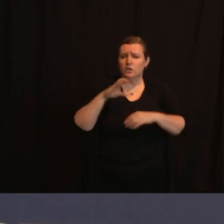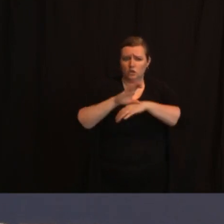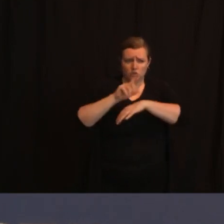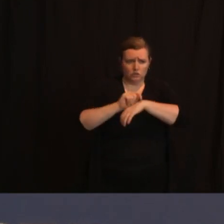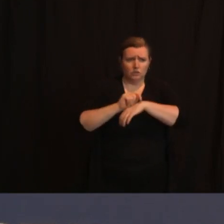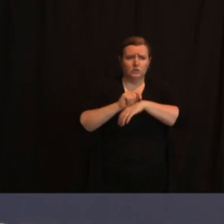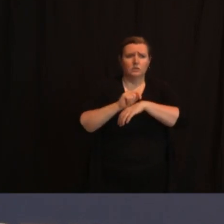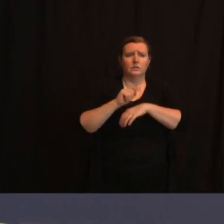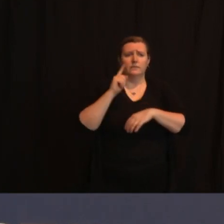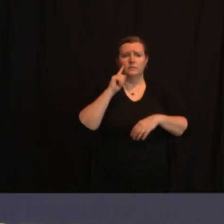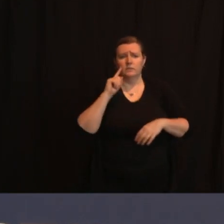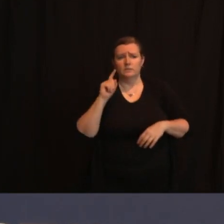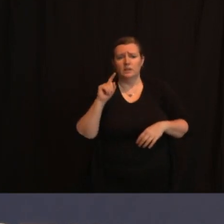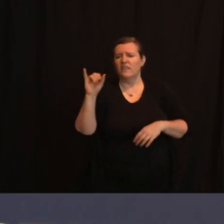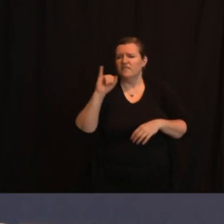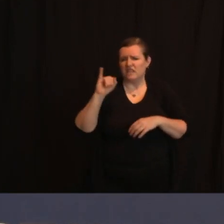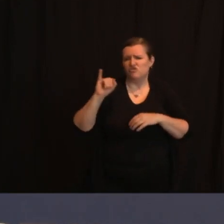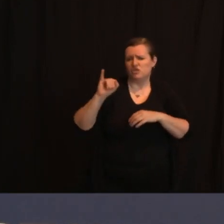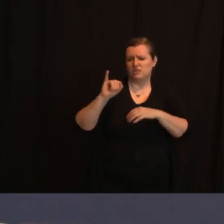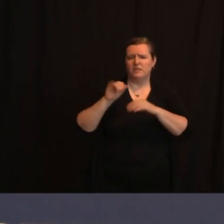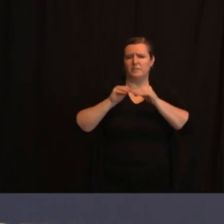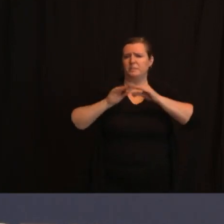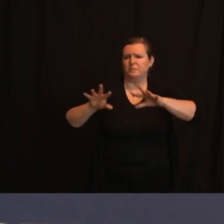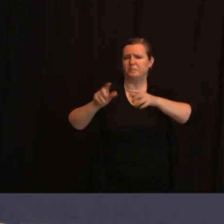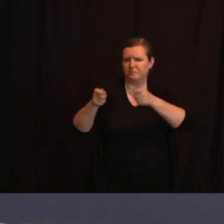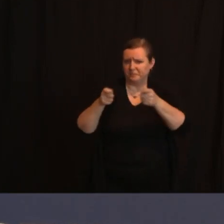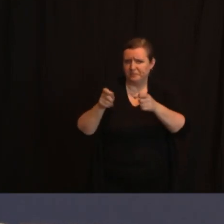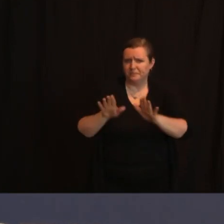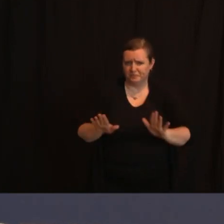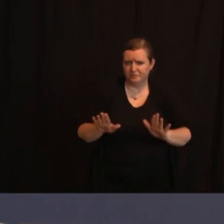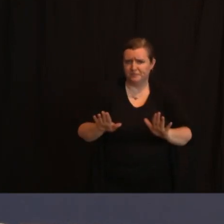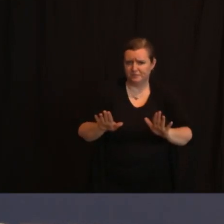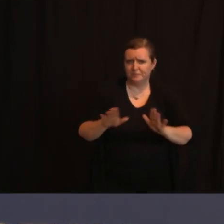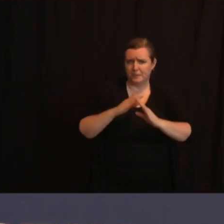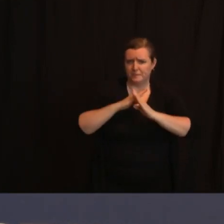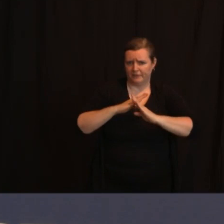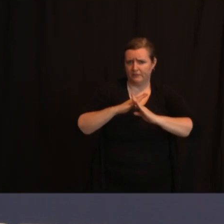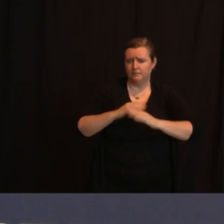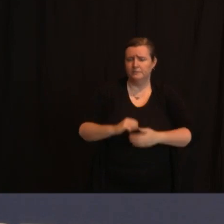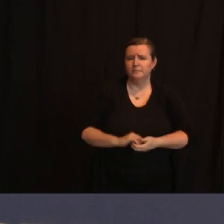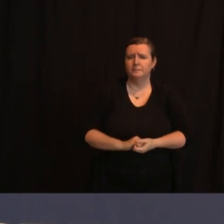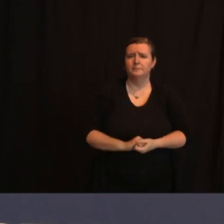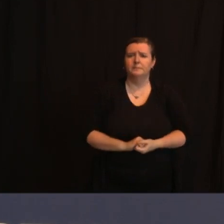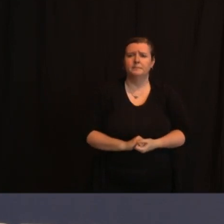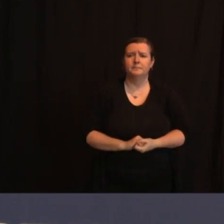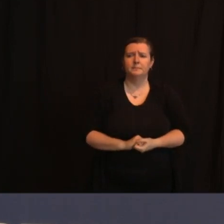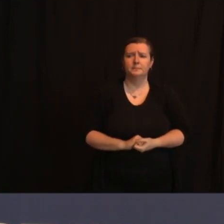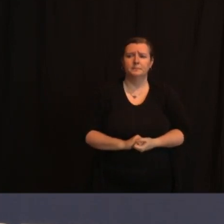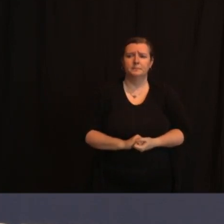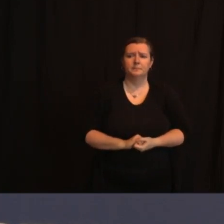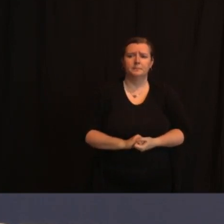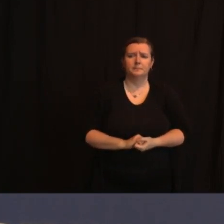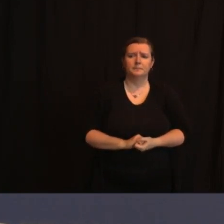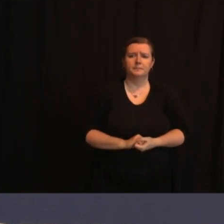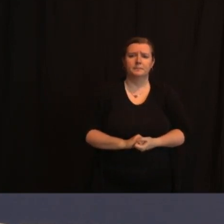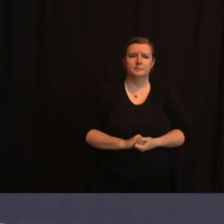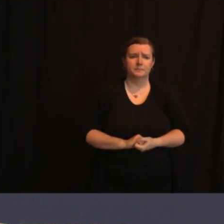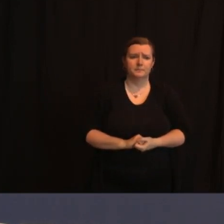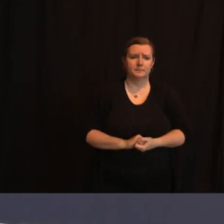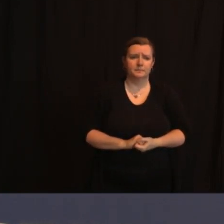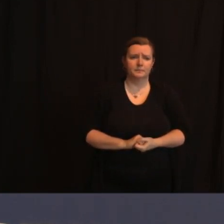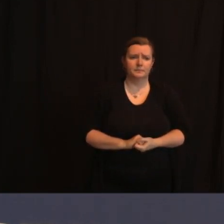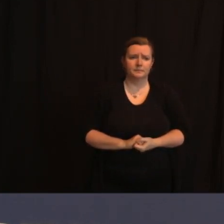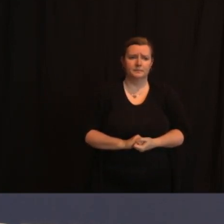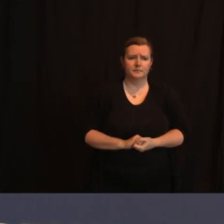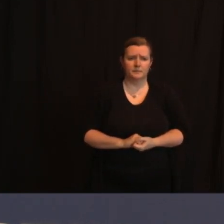I believe it may have also been physician infection control practitioners, but I'm stretching back on my memory a